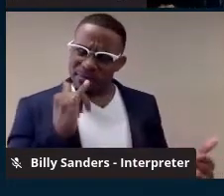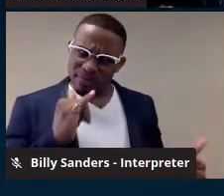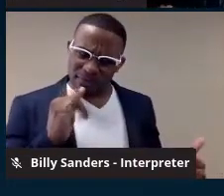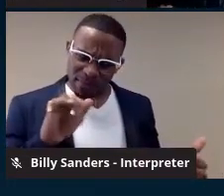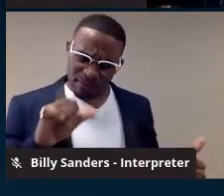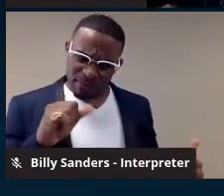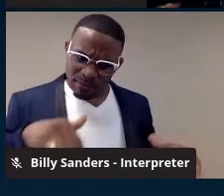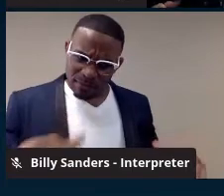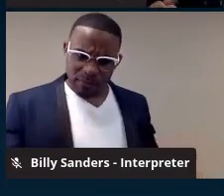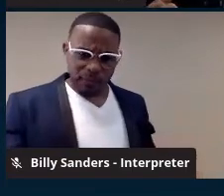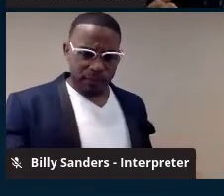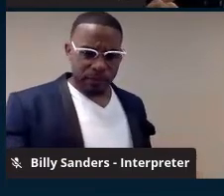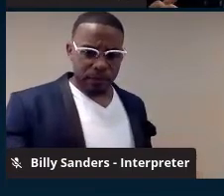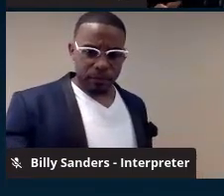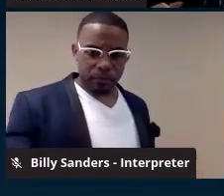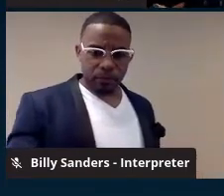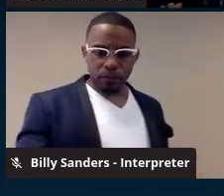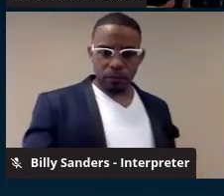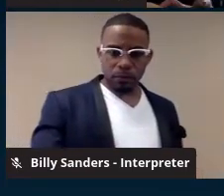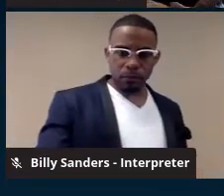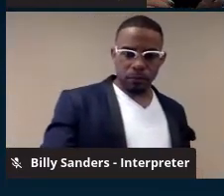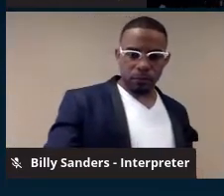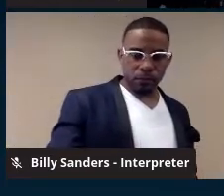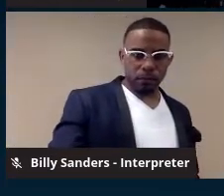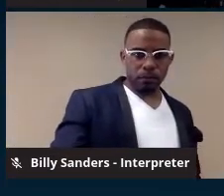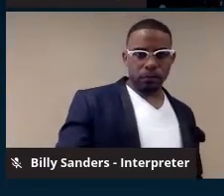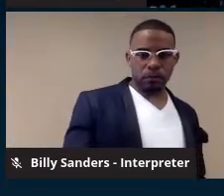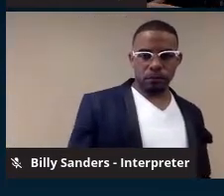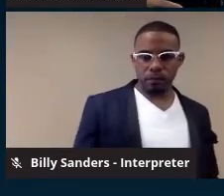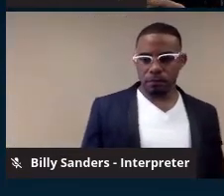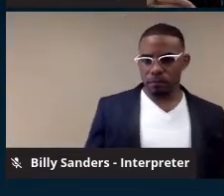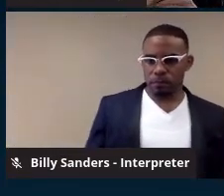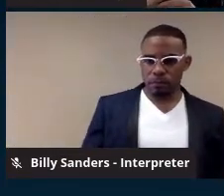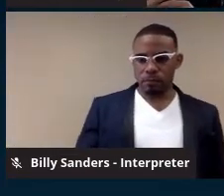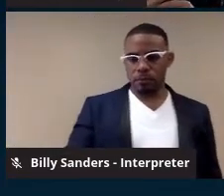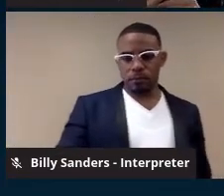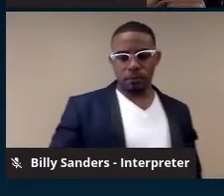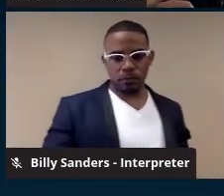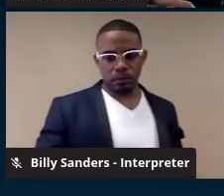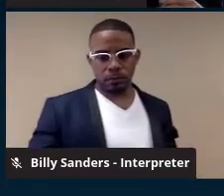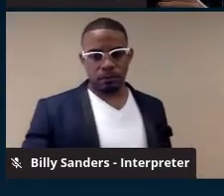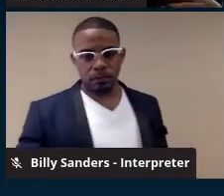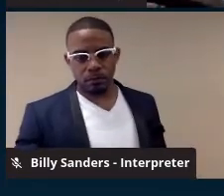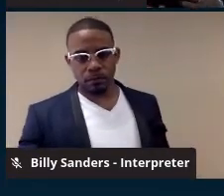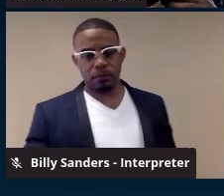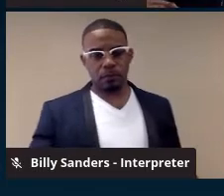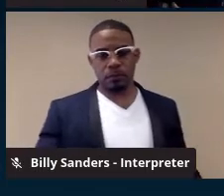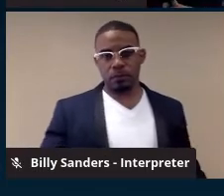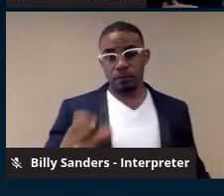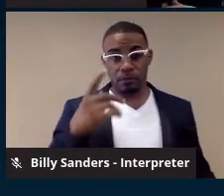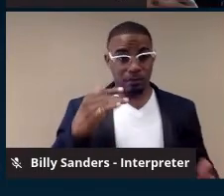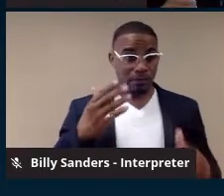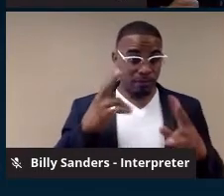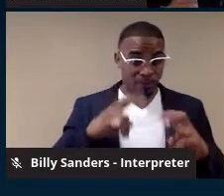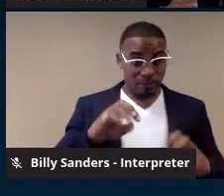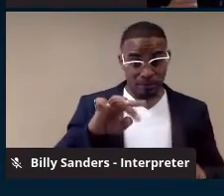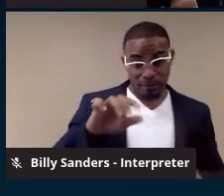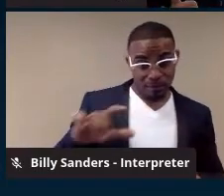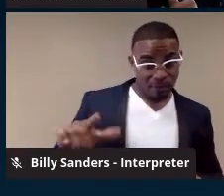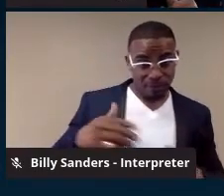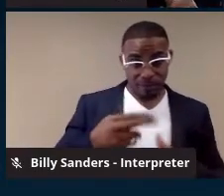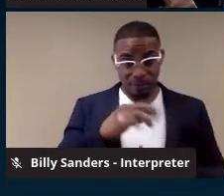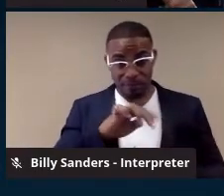case yet, but apparently a lot of those common maybe the system DLLs and that